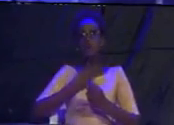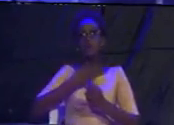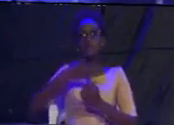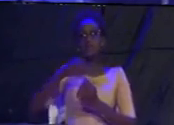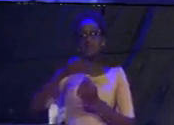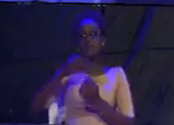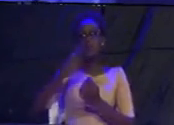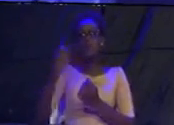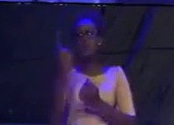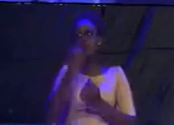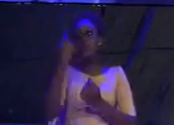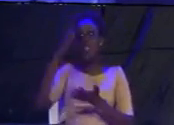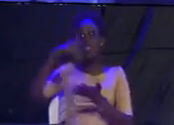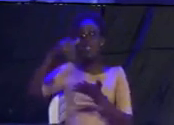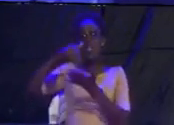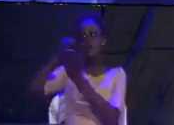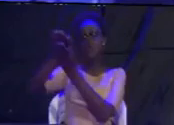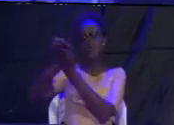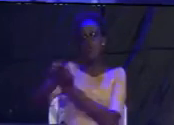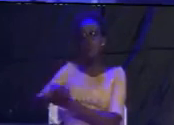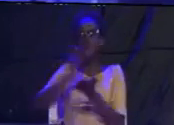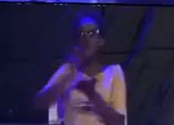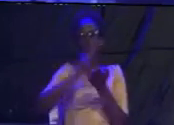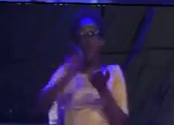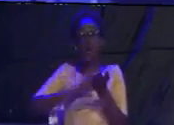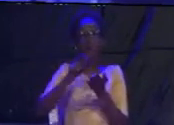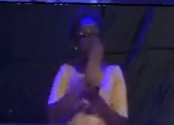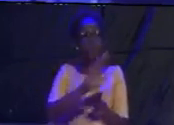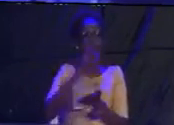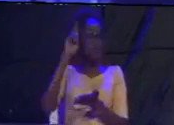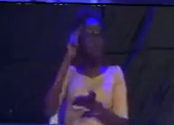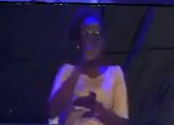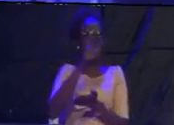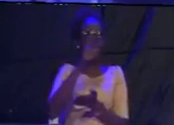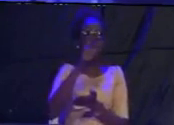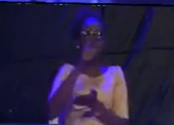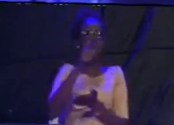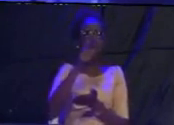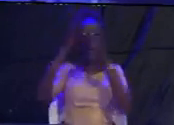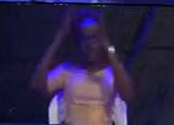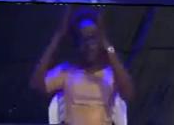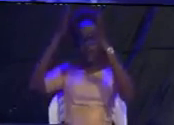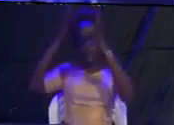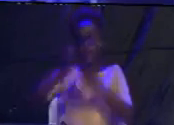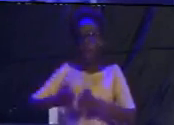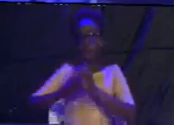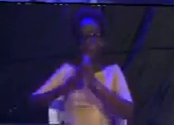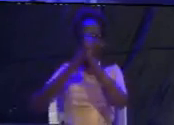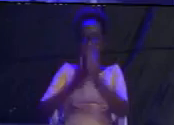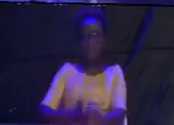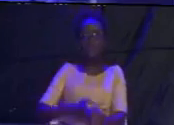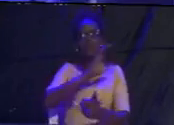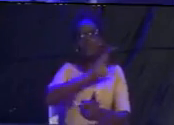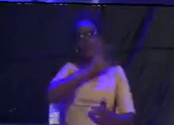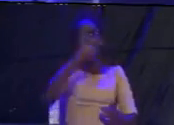going to have one central bank. Write this prophecy. That African